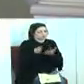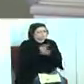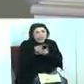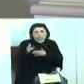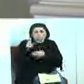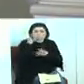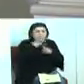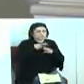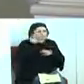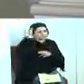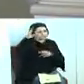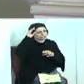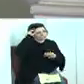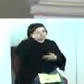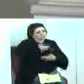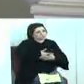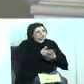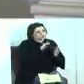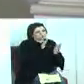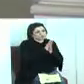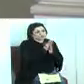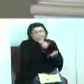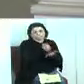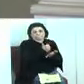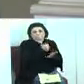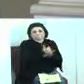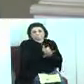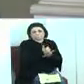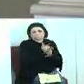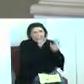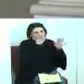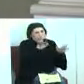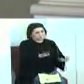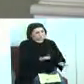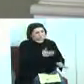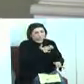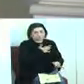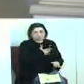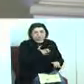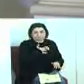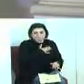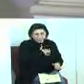we pray. Amen. Amen. Amen. Please be seated.